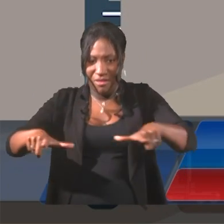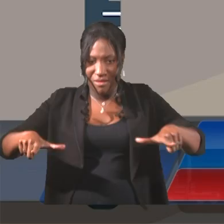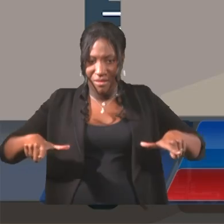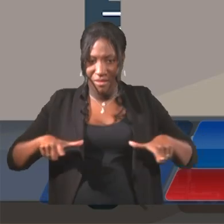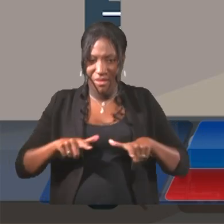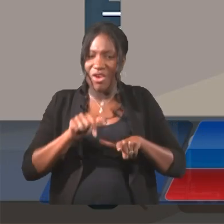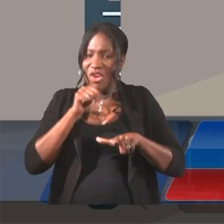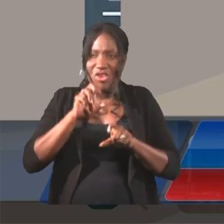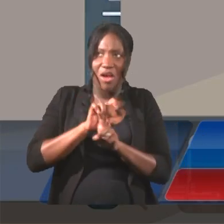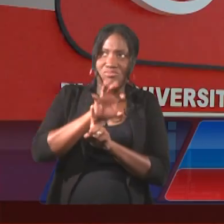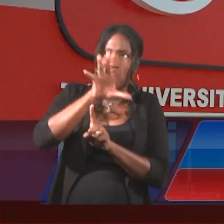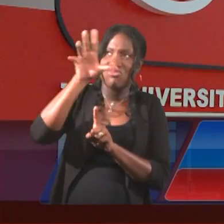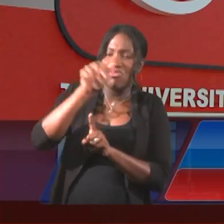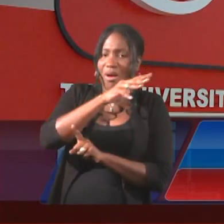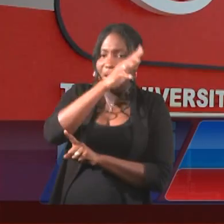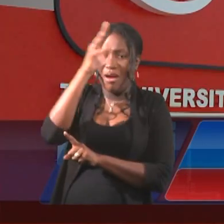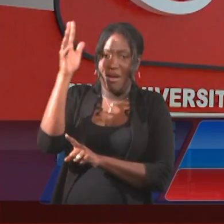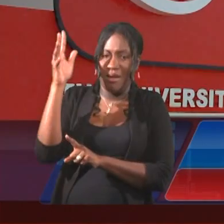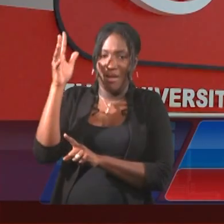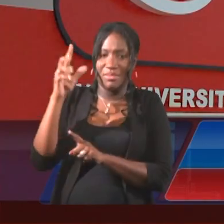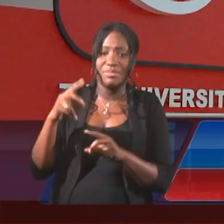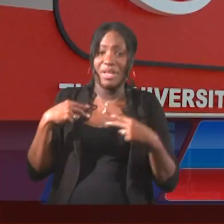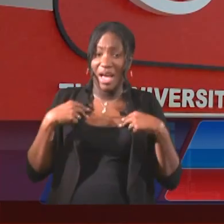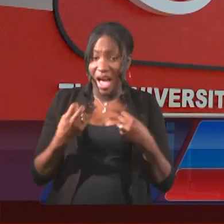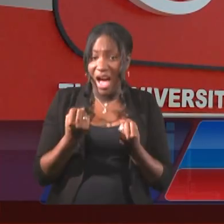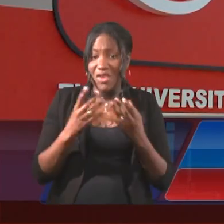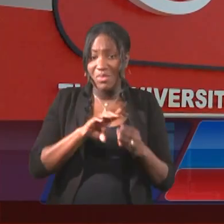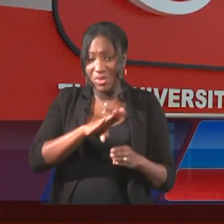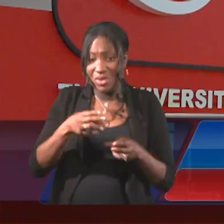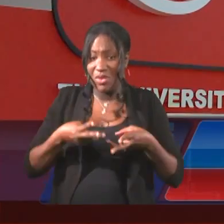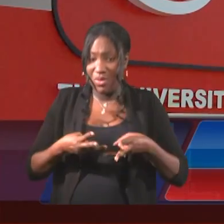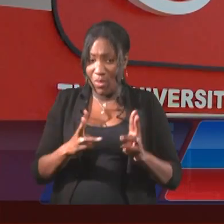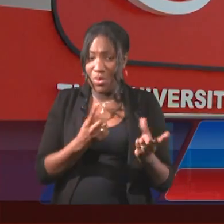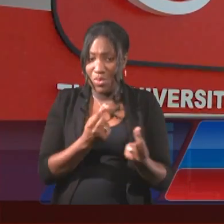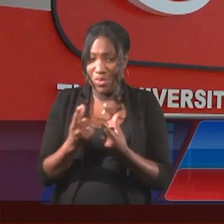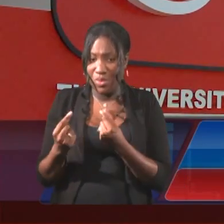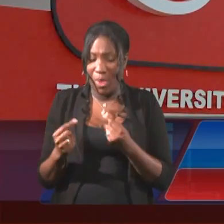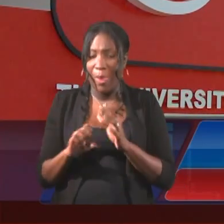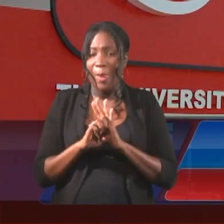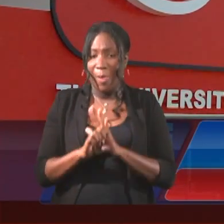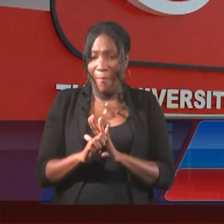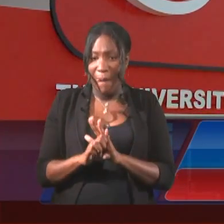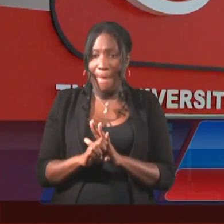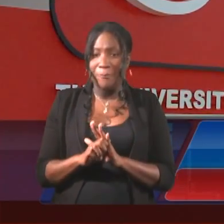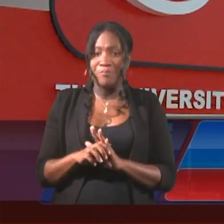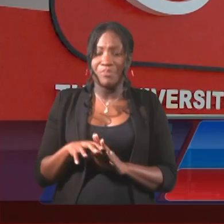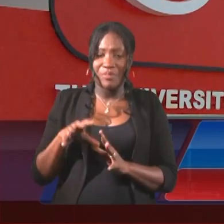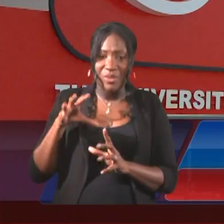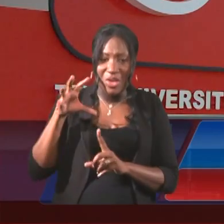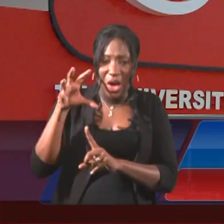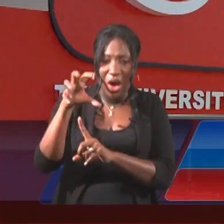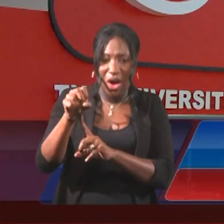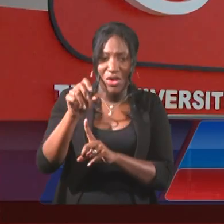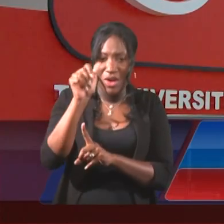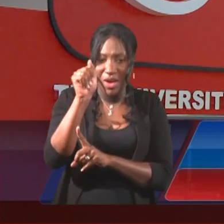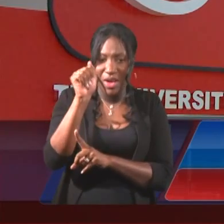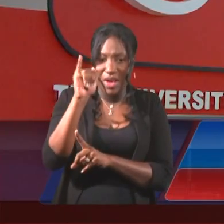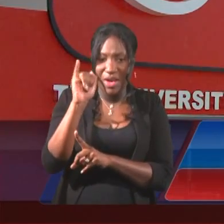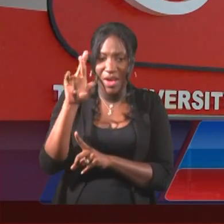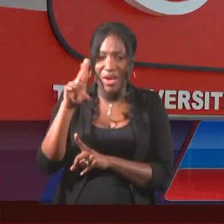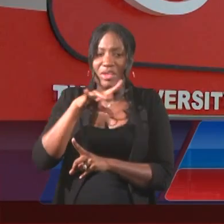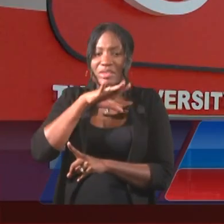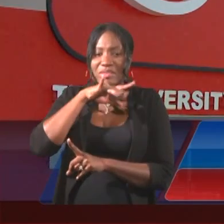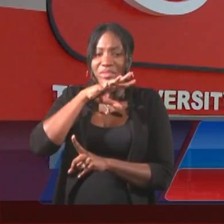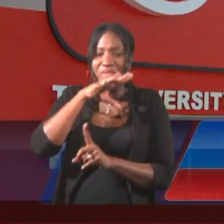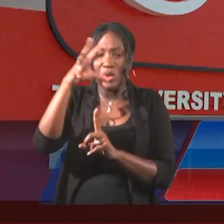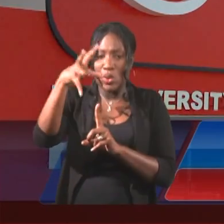There are several ways to do this. You may be aware of things like direct air capture, bioenergy CCS, bioenergy carbon capture and